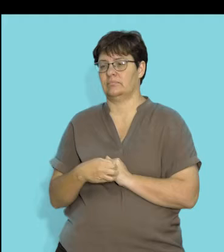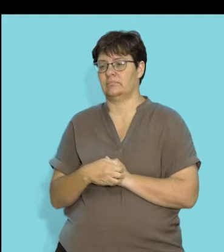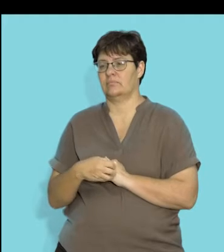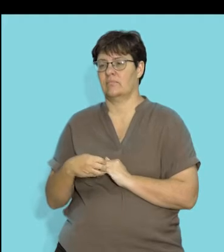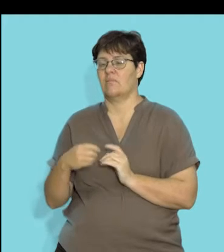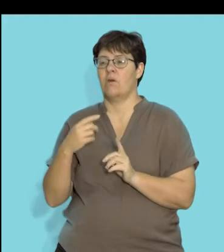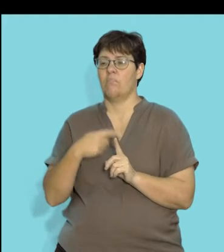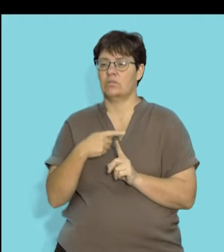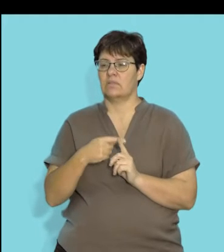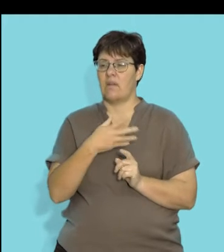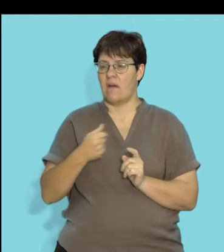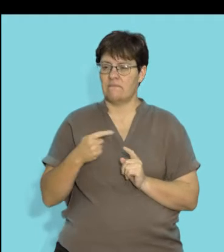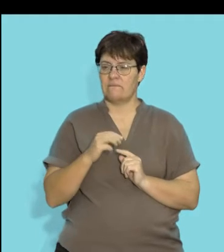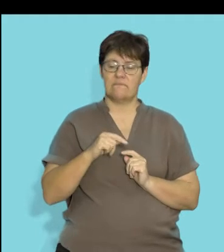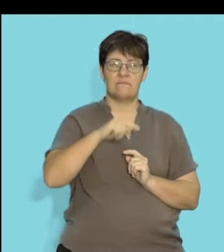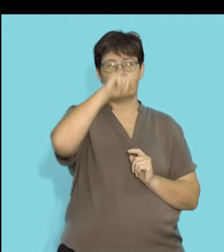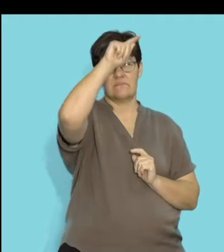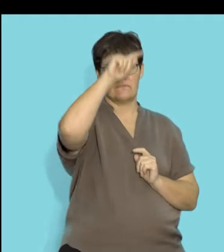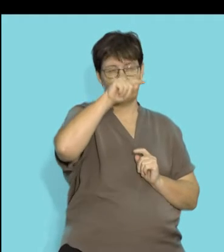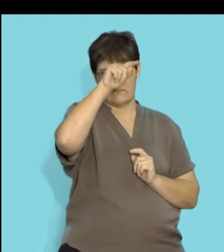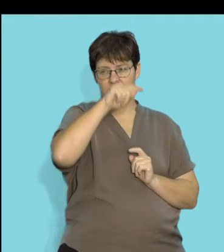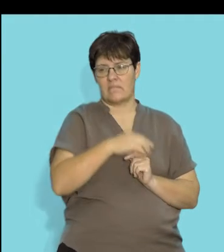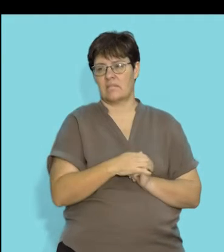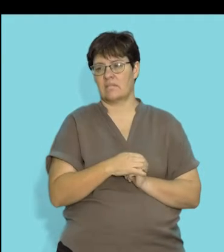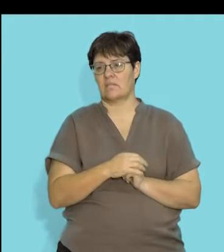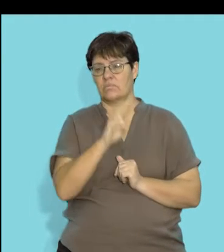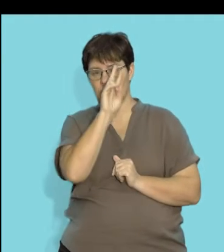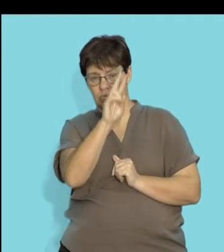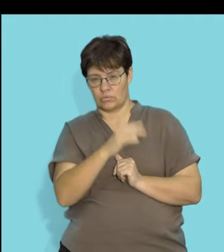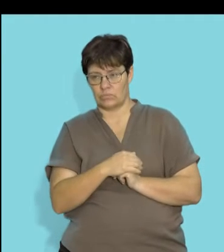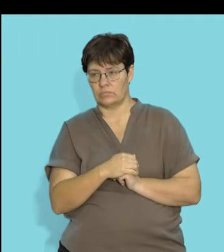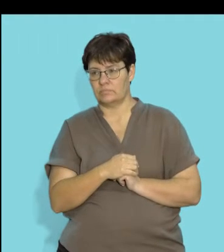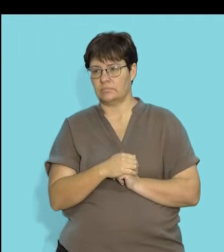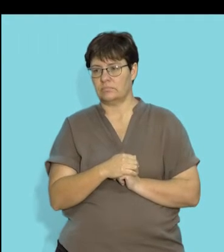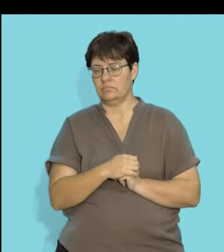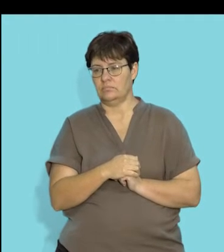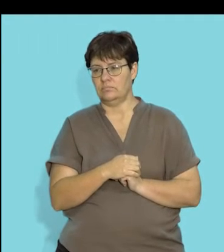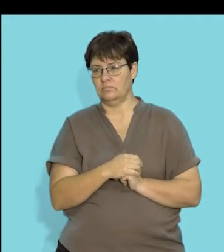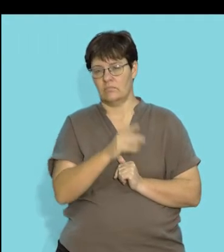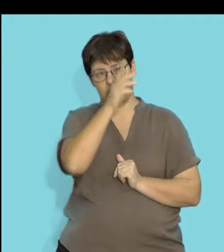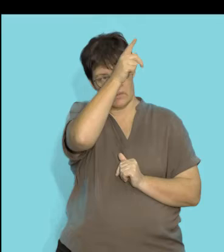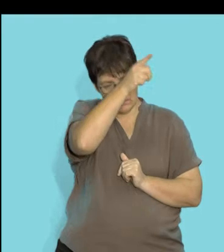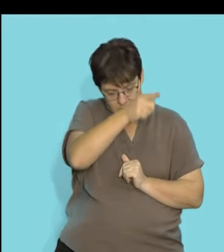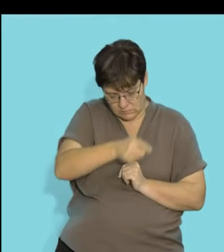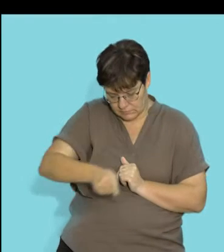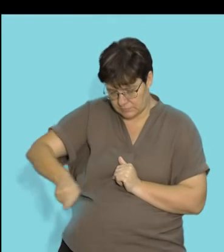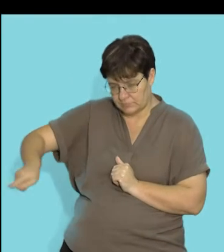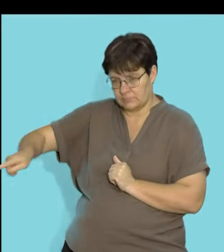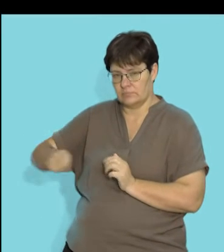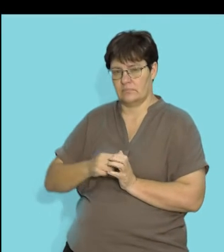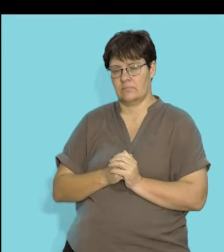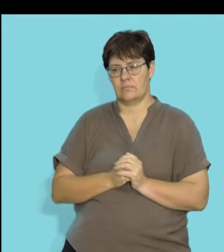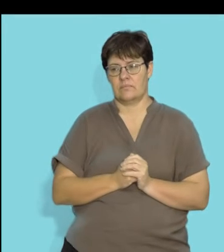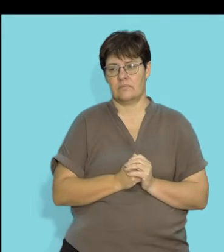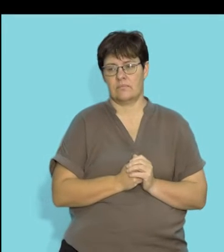there. For a positive half, which is somewhere here, it will go with a point up until it goes to 2 there. And if you